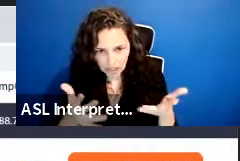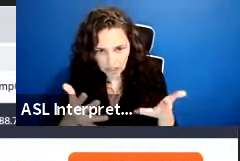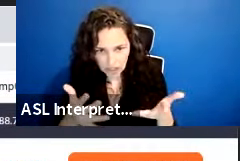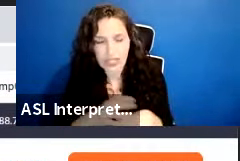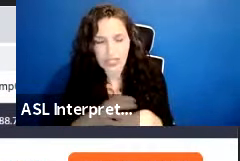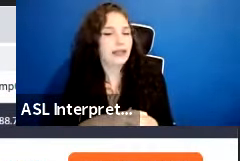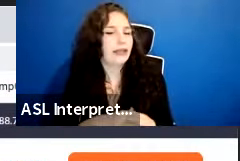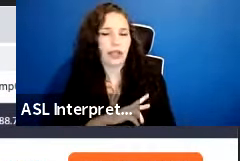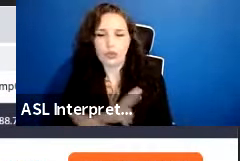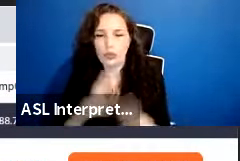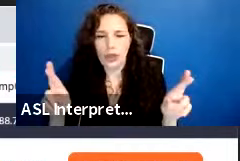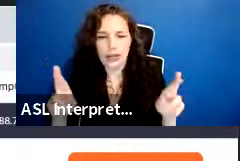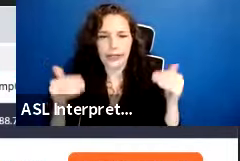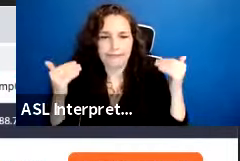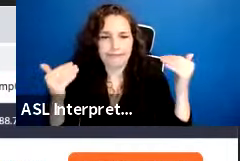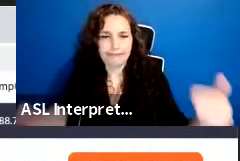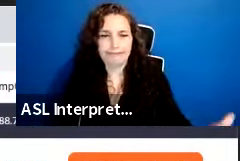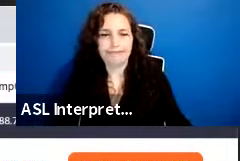to go.